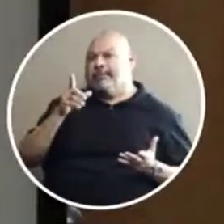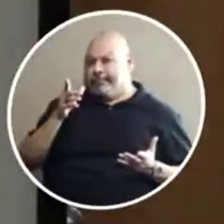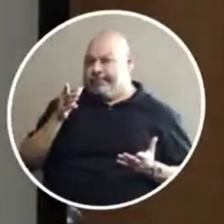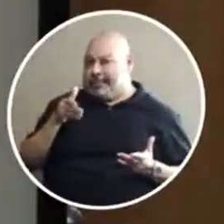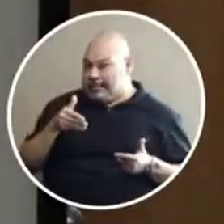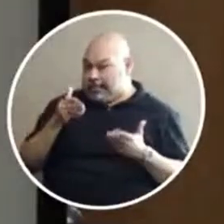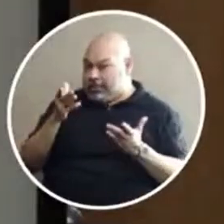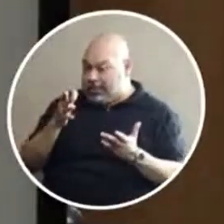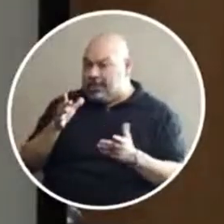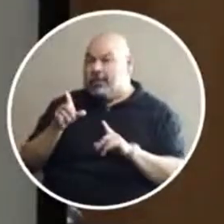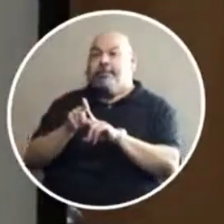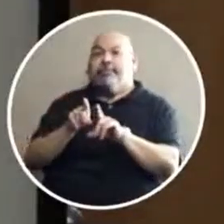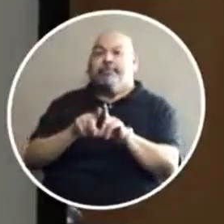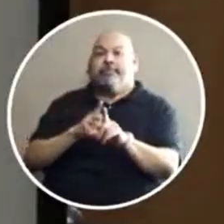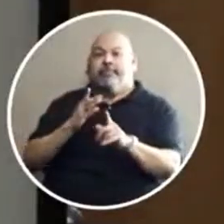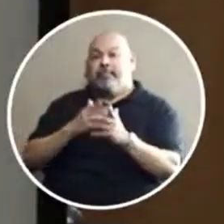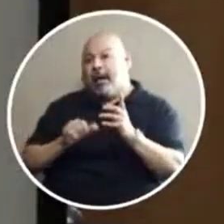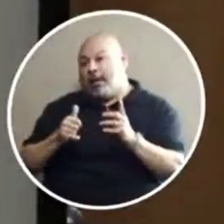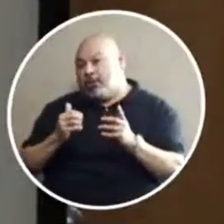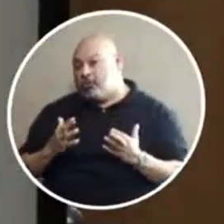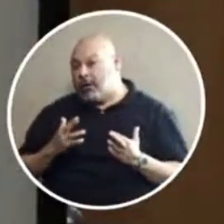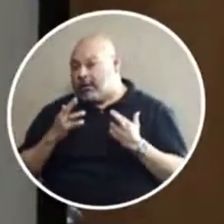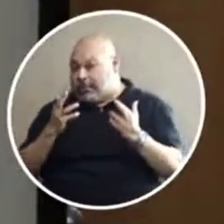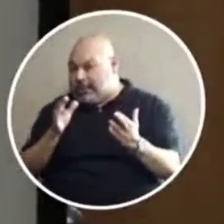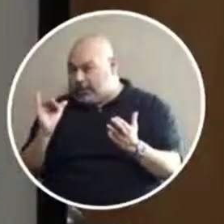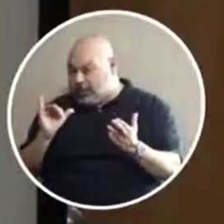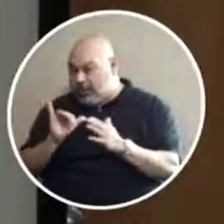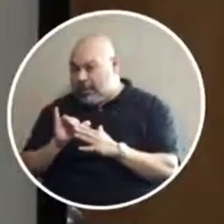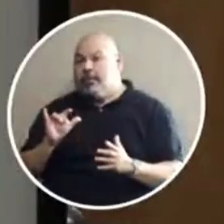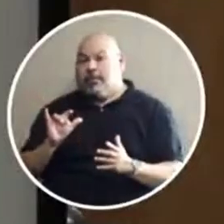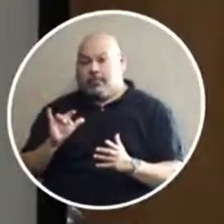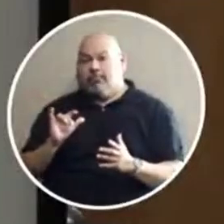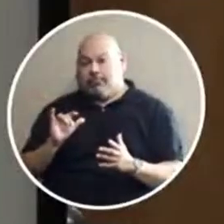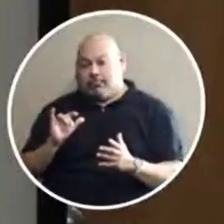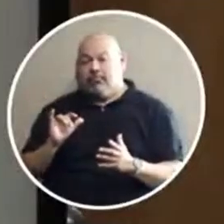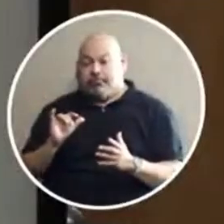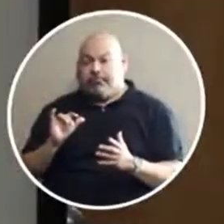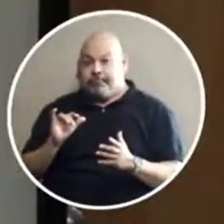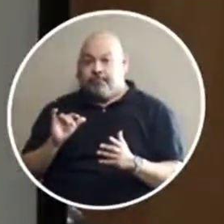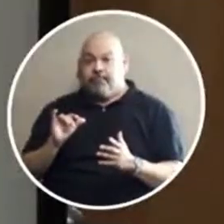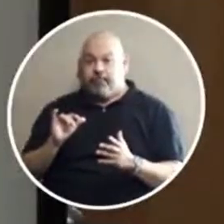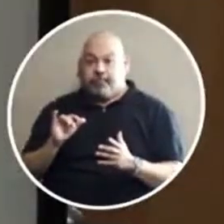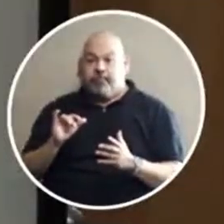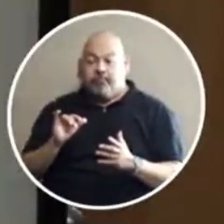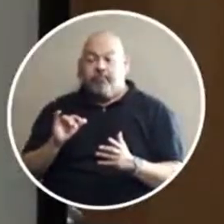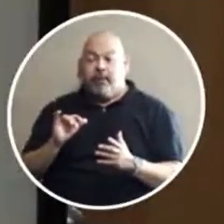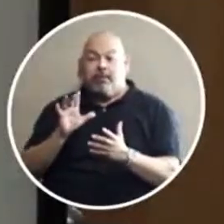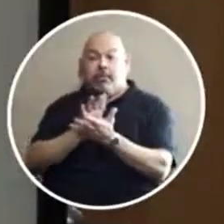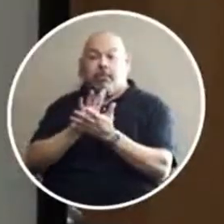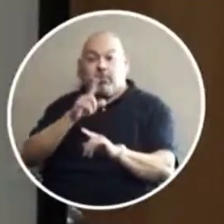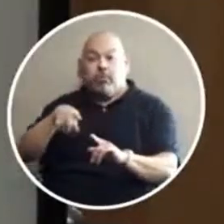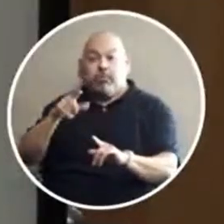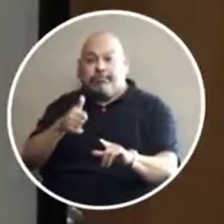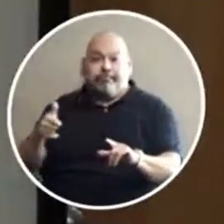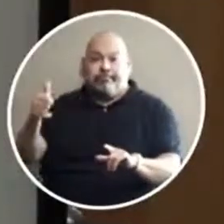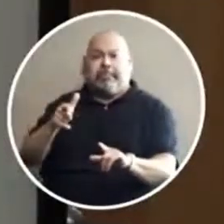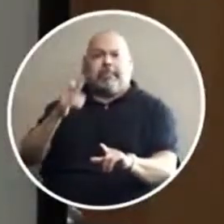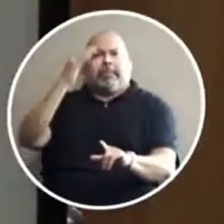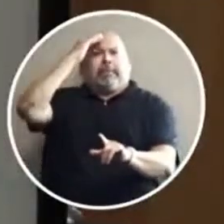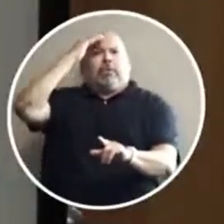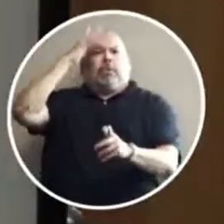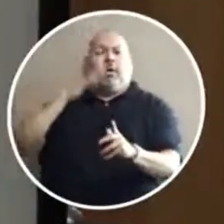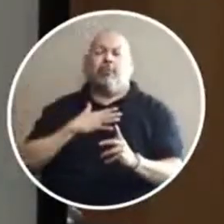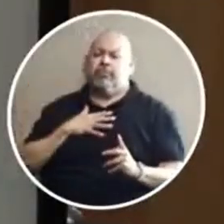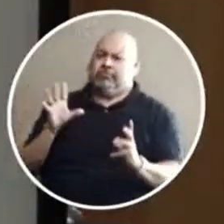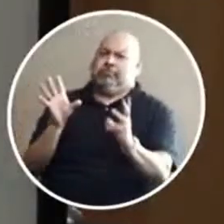suggested, along with some other recommendations that have been brought in to school officials. We continue to meet on a